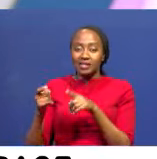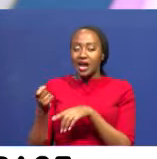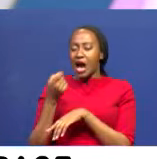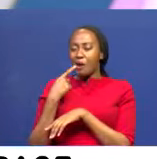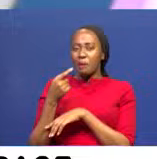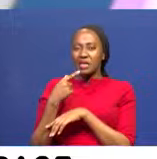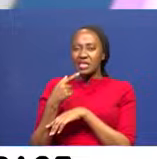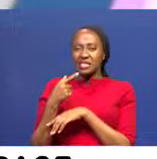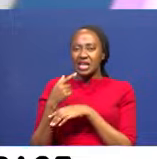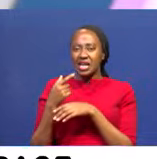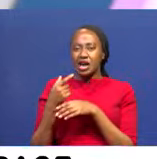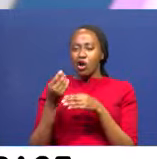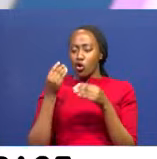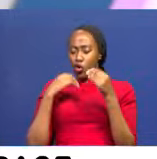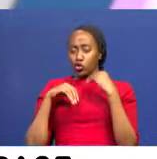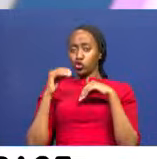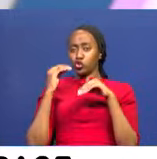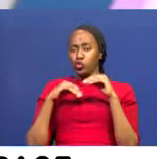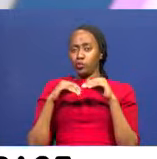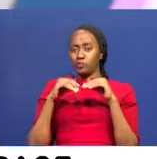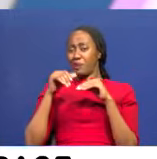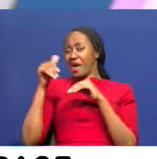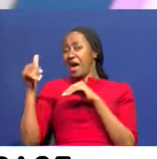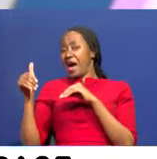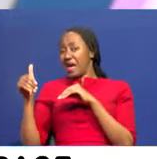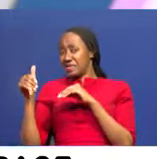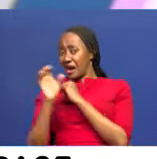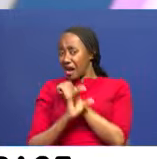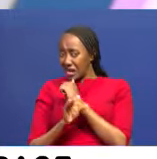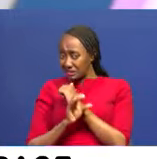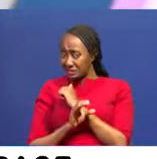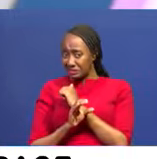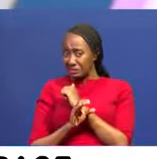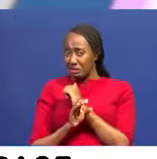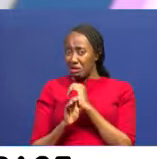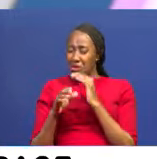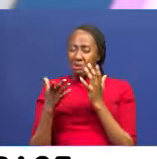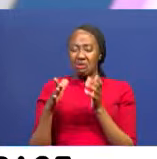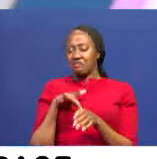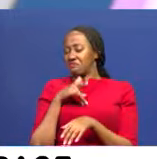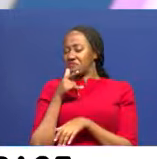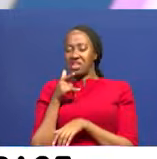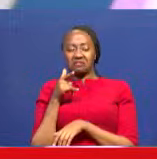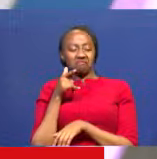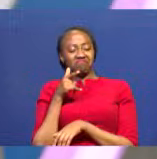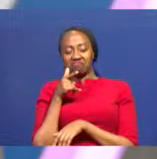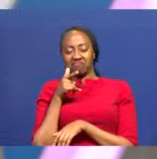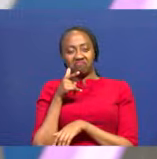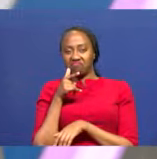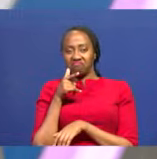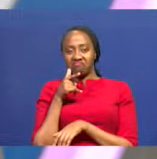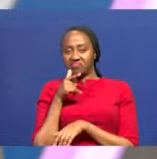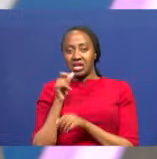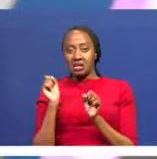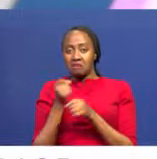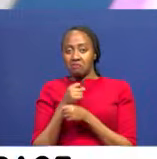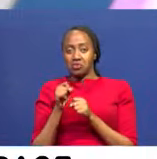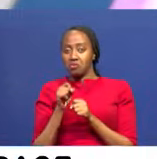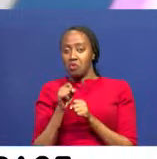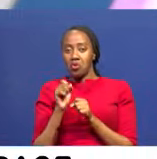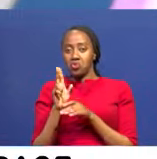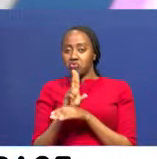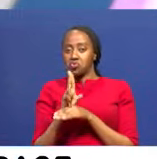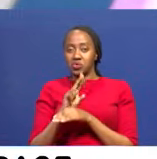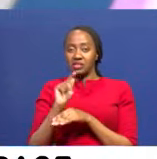cannot be consumed by certain markets, or they are not the appeal to actually picking those medicines by